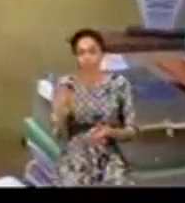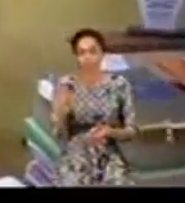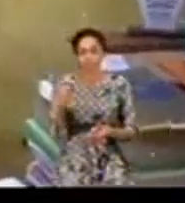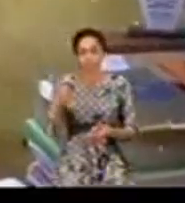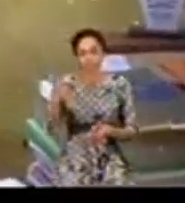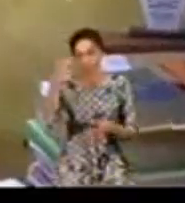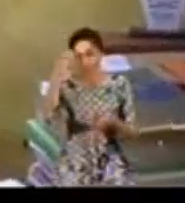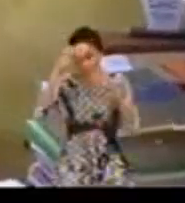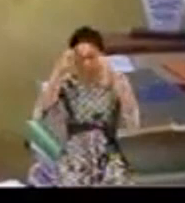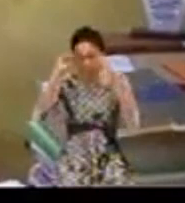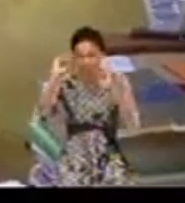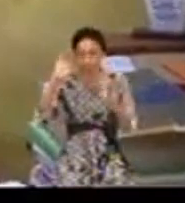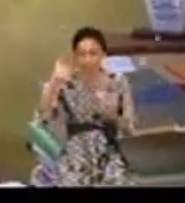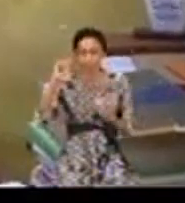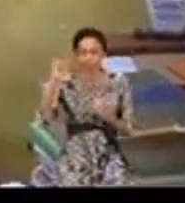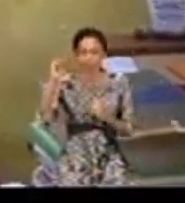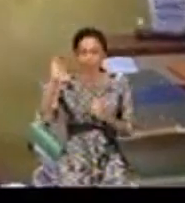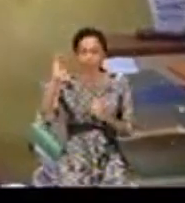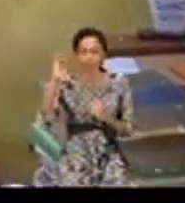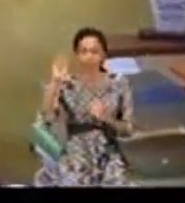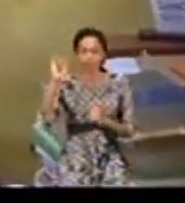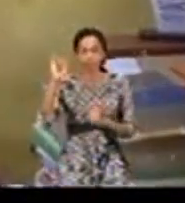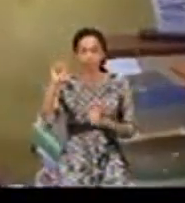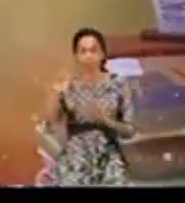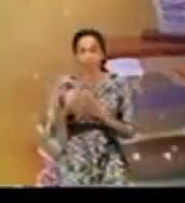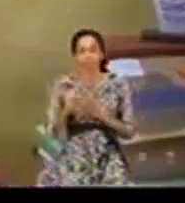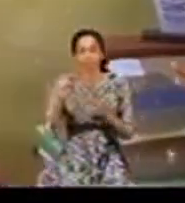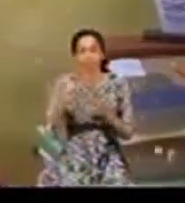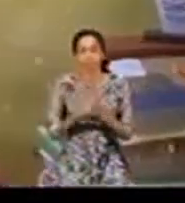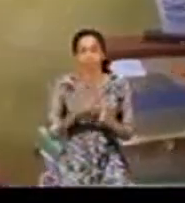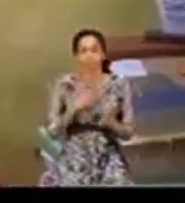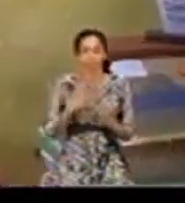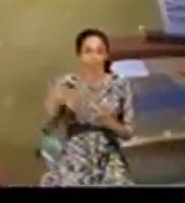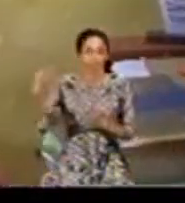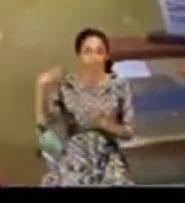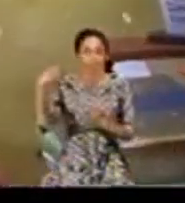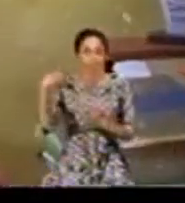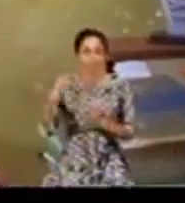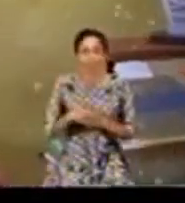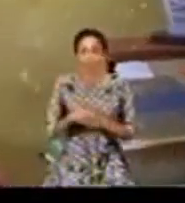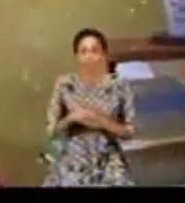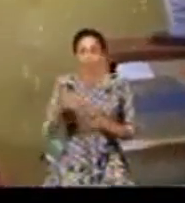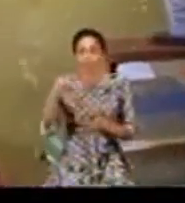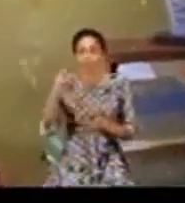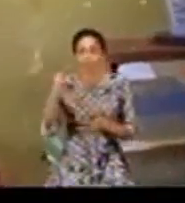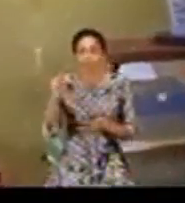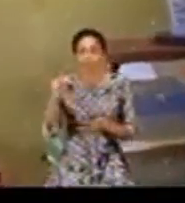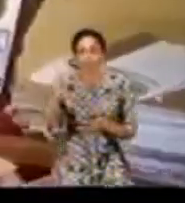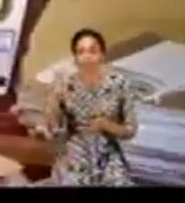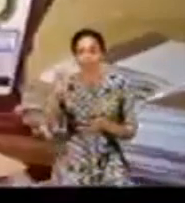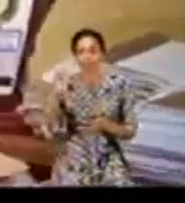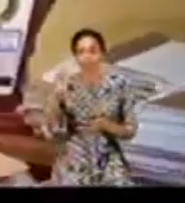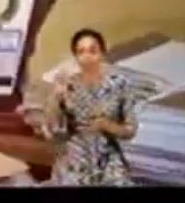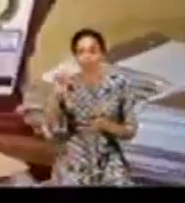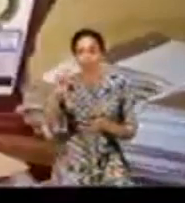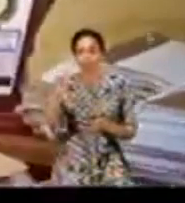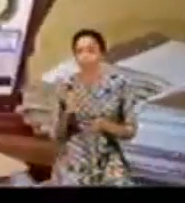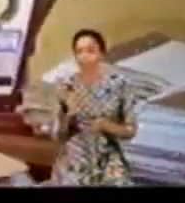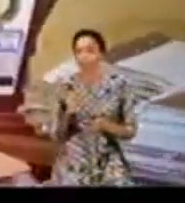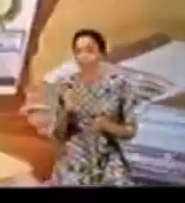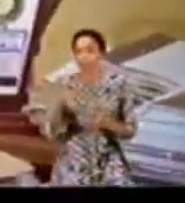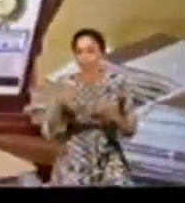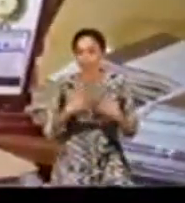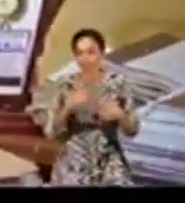President of the Baptist Conference and the Chairman of Christian Association of Nigeria, Ekiti State. I have the honor